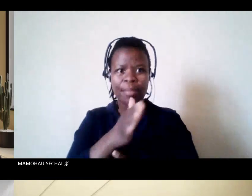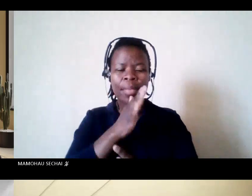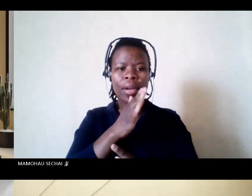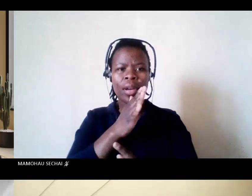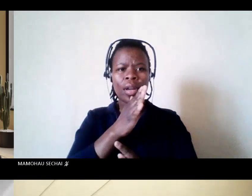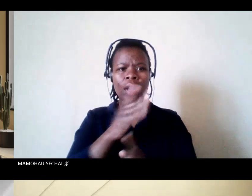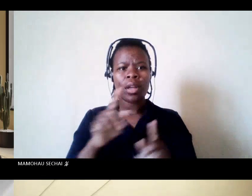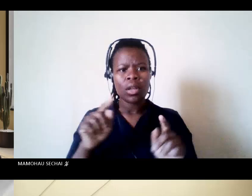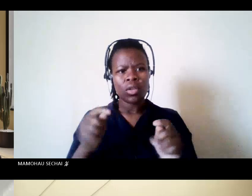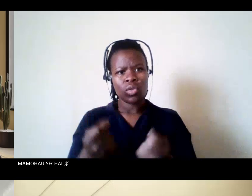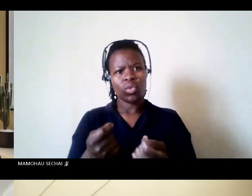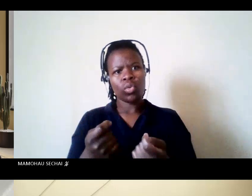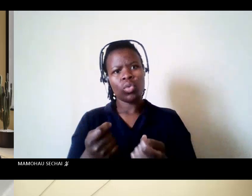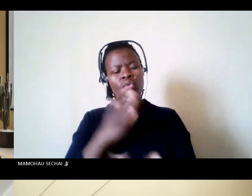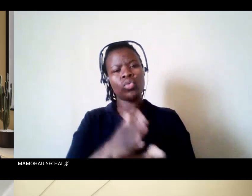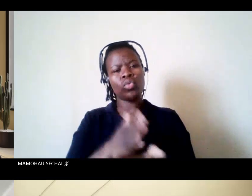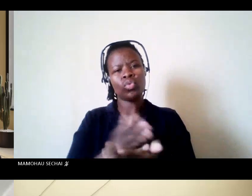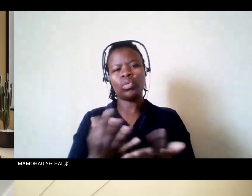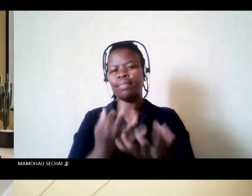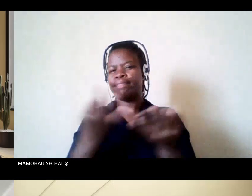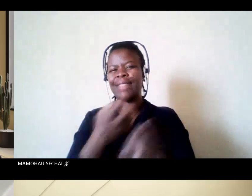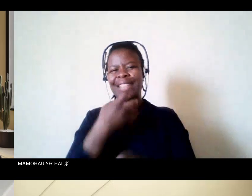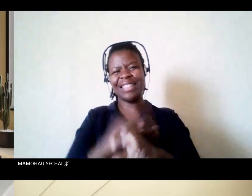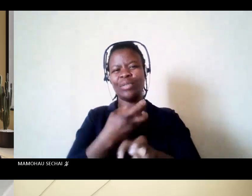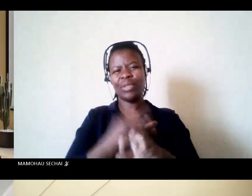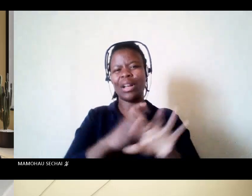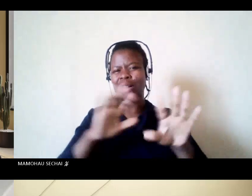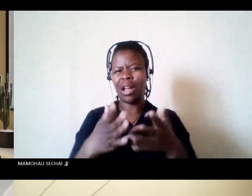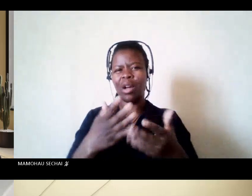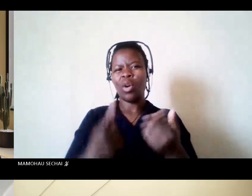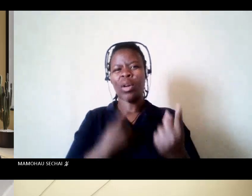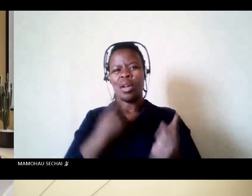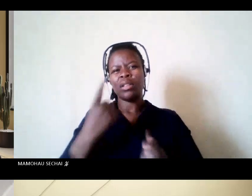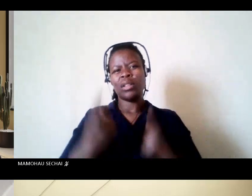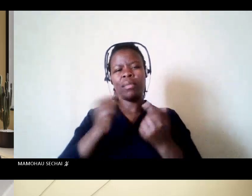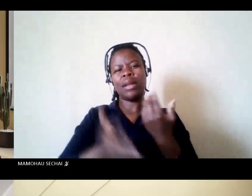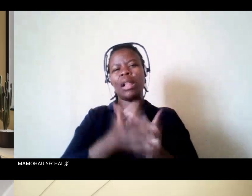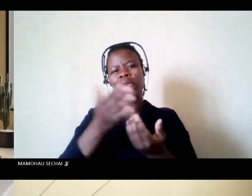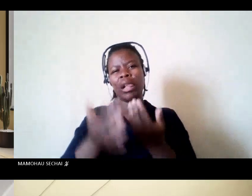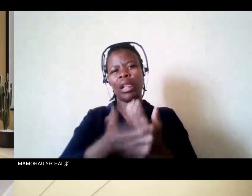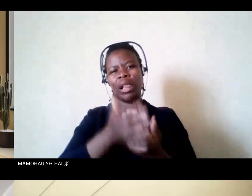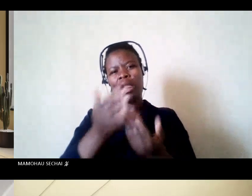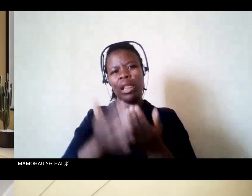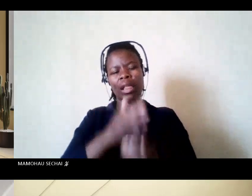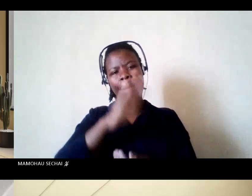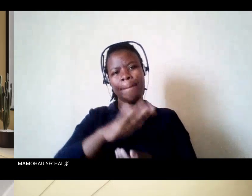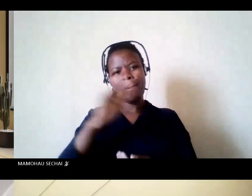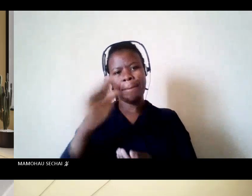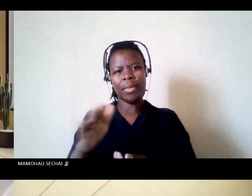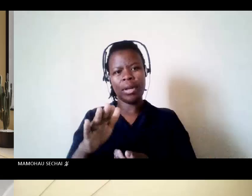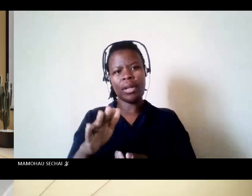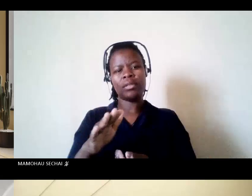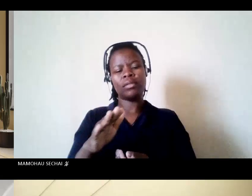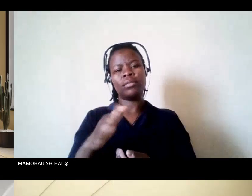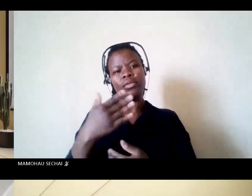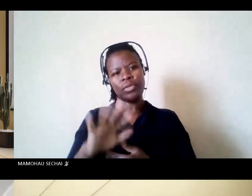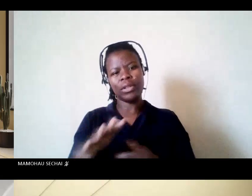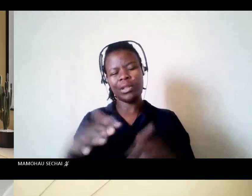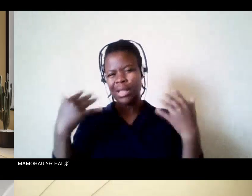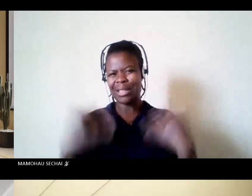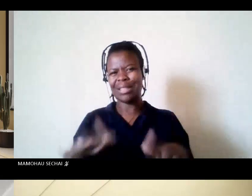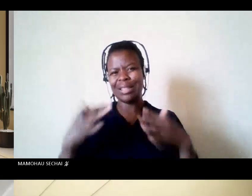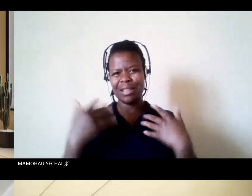it is for themselves having to look after a child with for my case, severe to profound intellectual